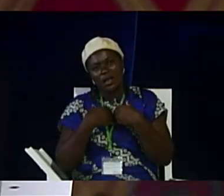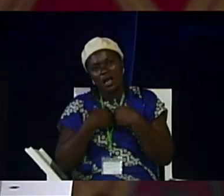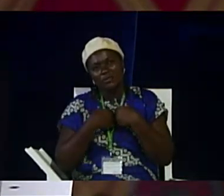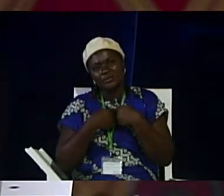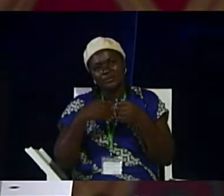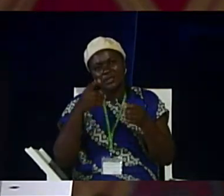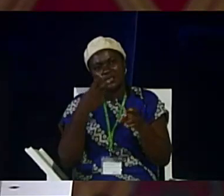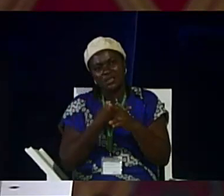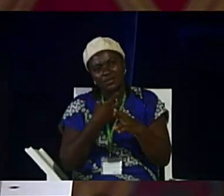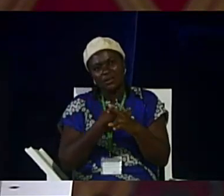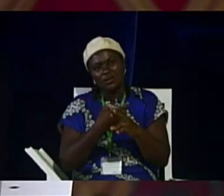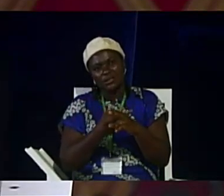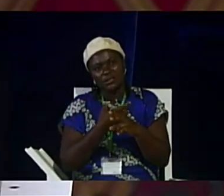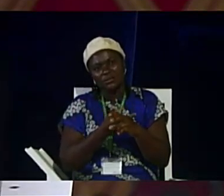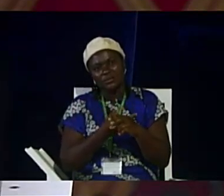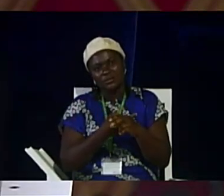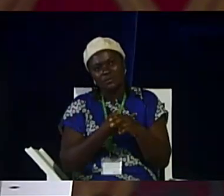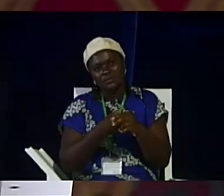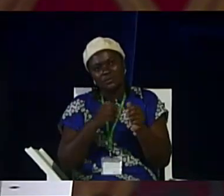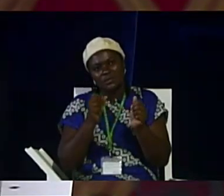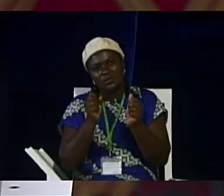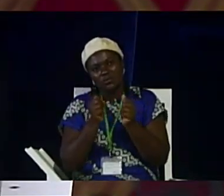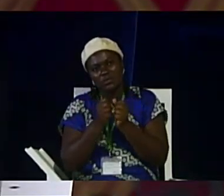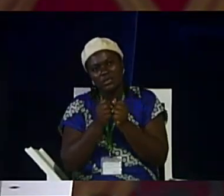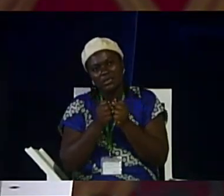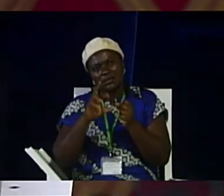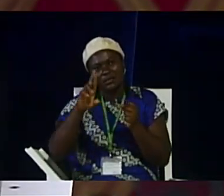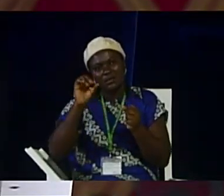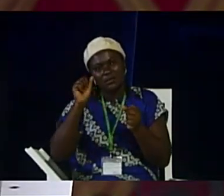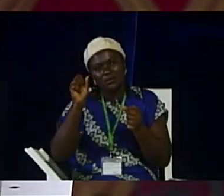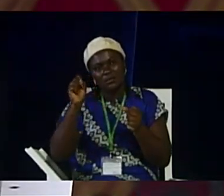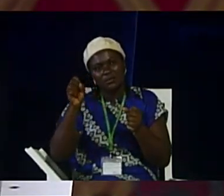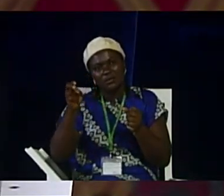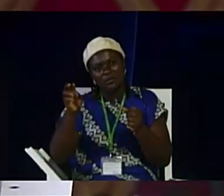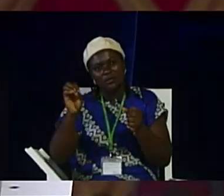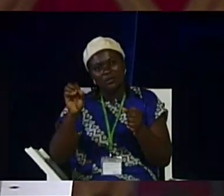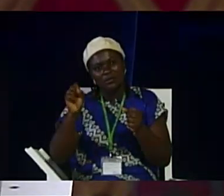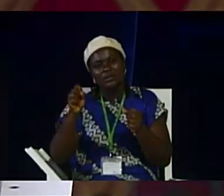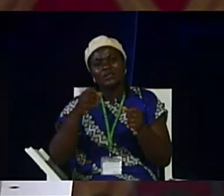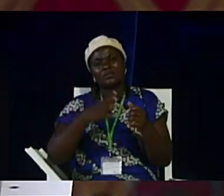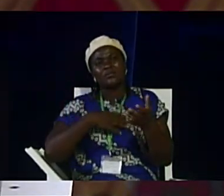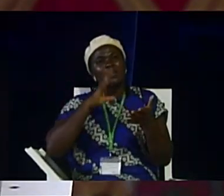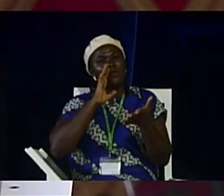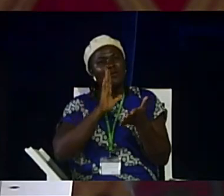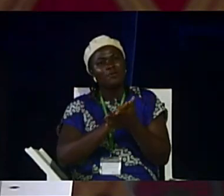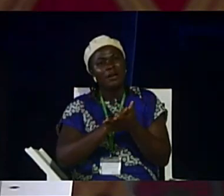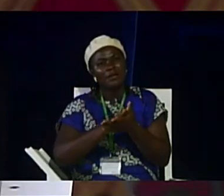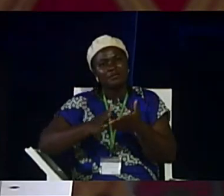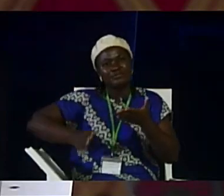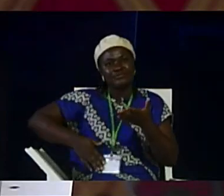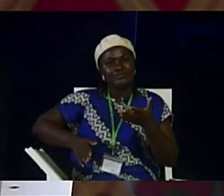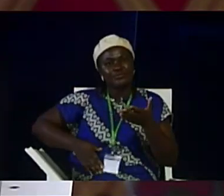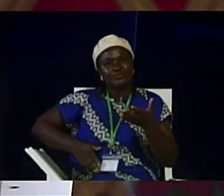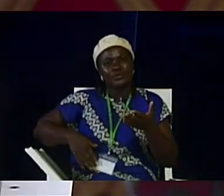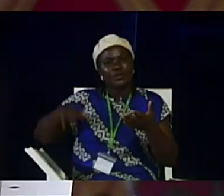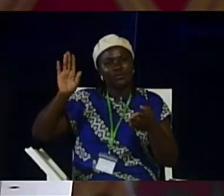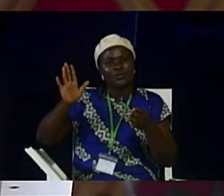know how this thing worked, but my wife's bosom would